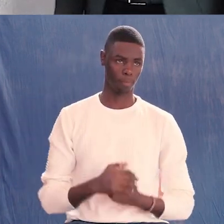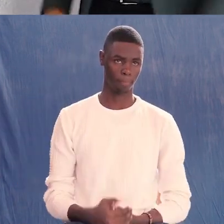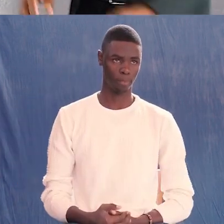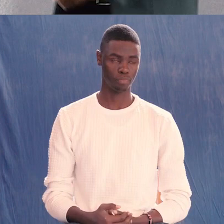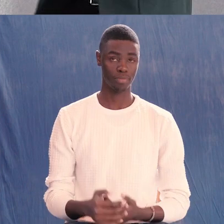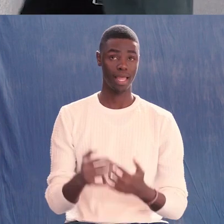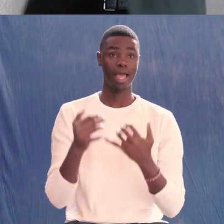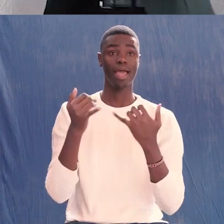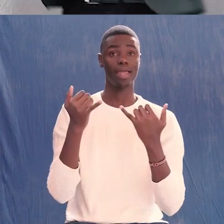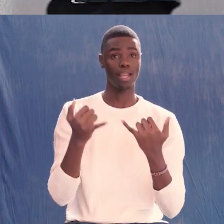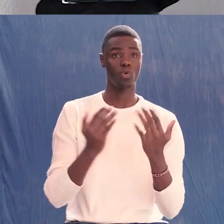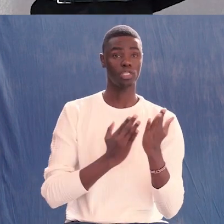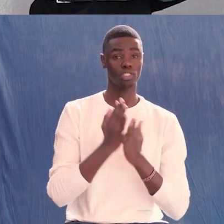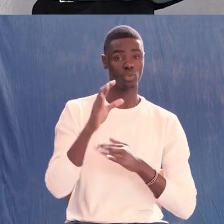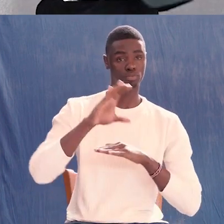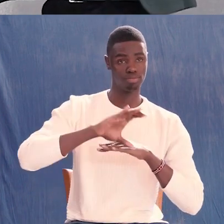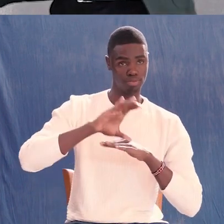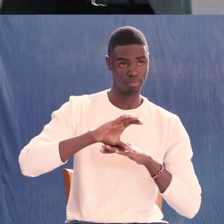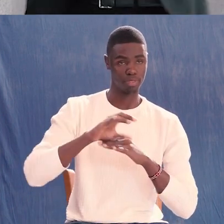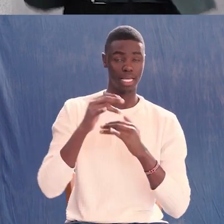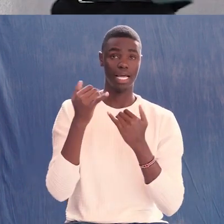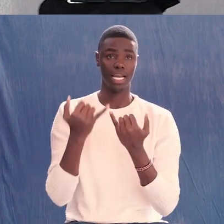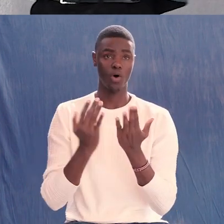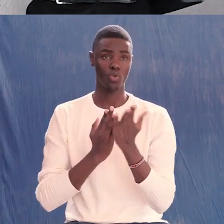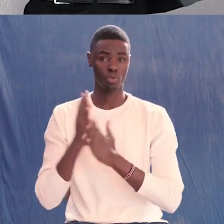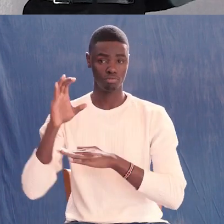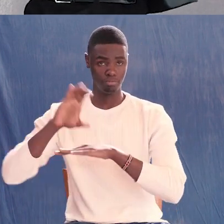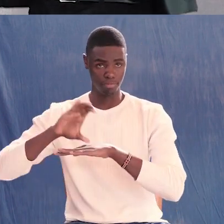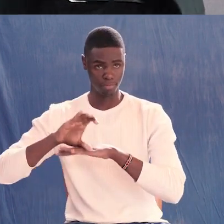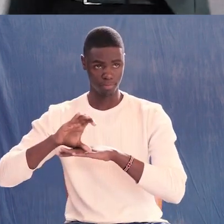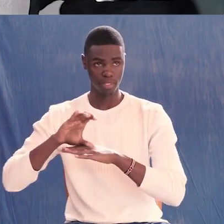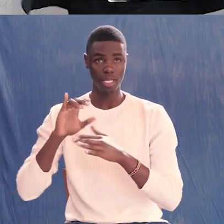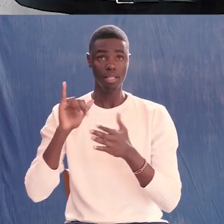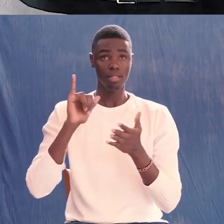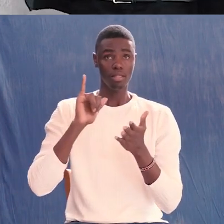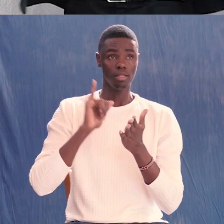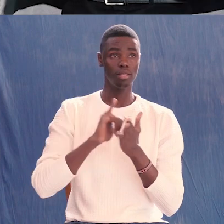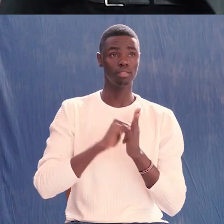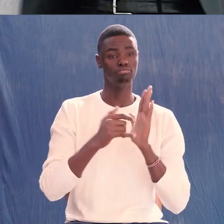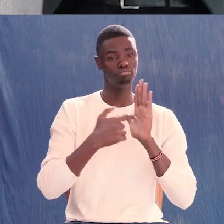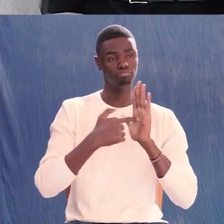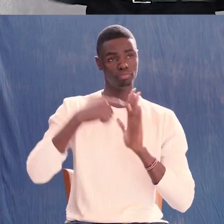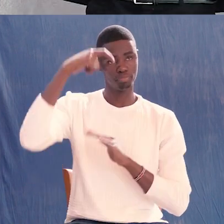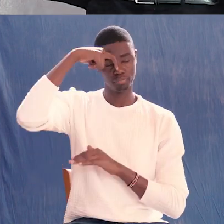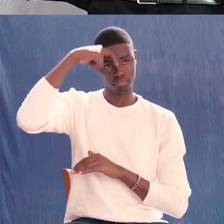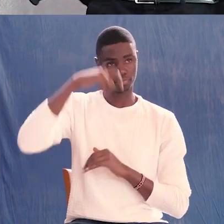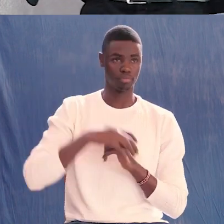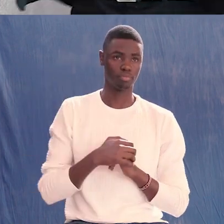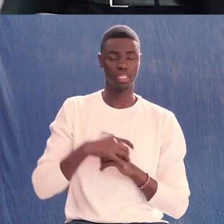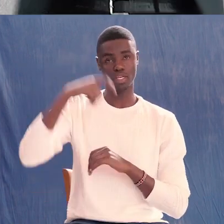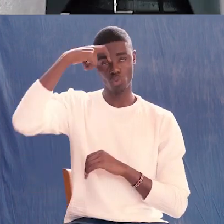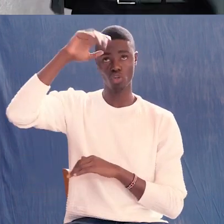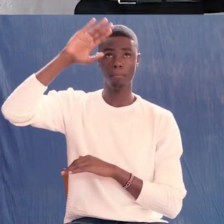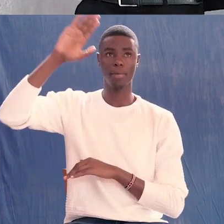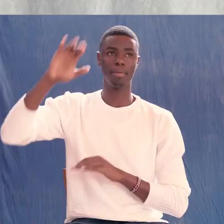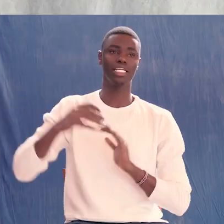And now it is through the church, now through the church, that his manifest wisdom, his multifaceted wisdom is